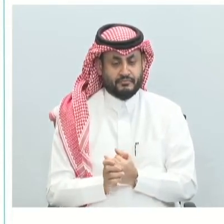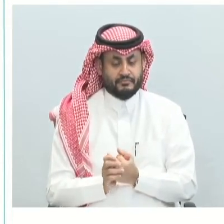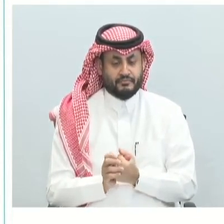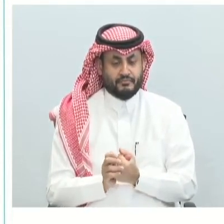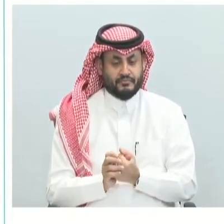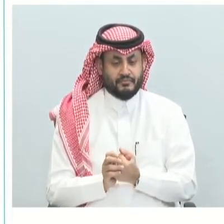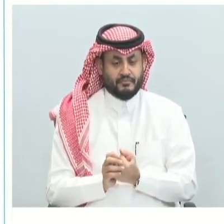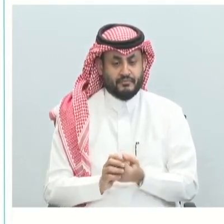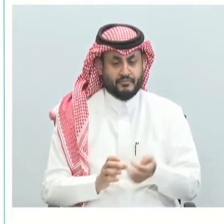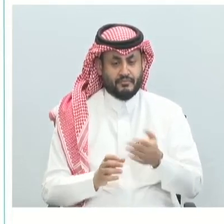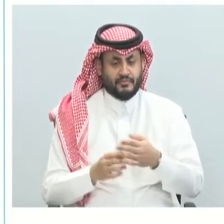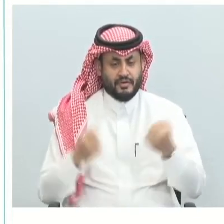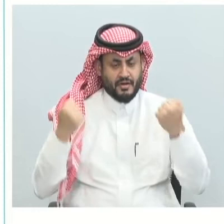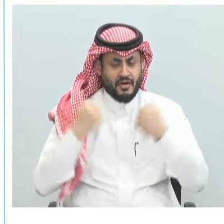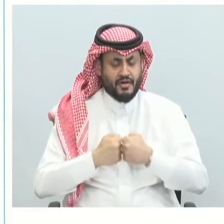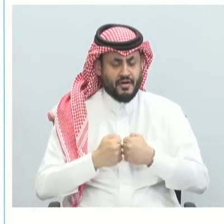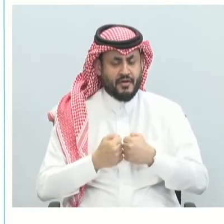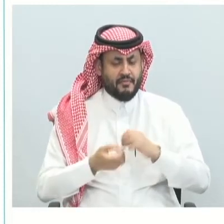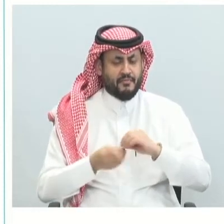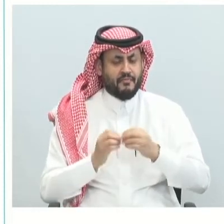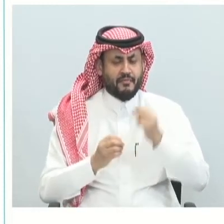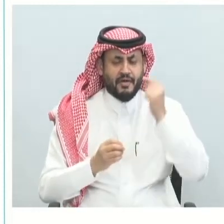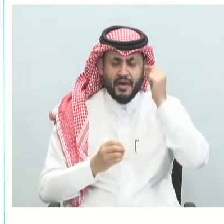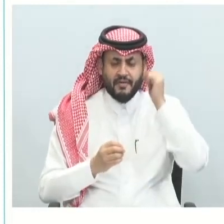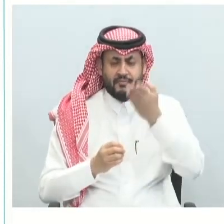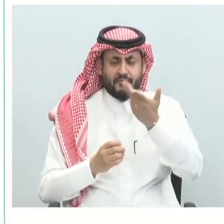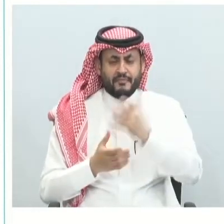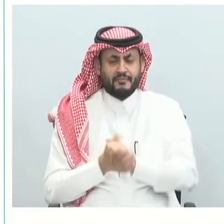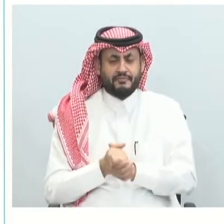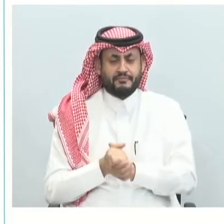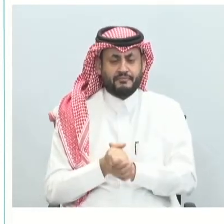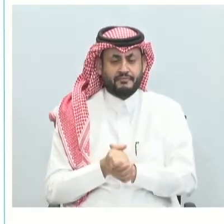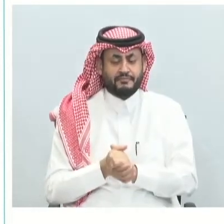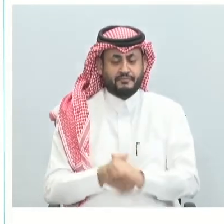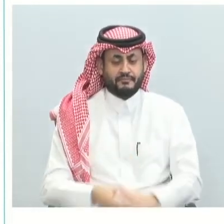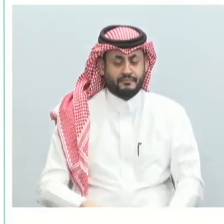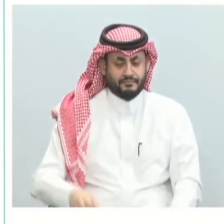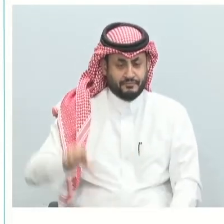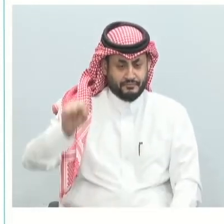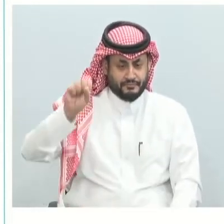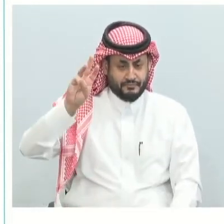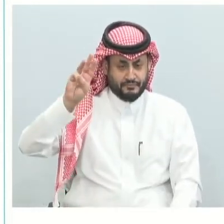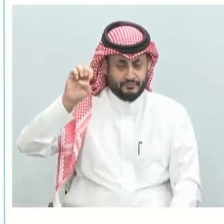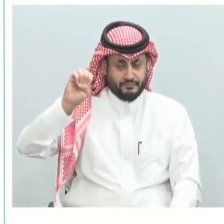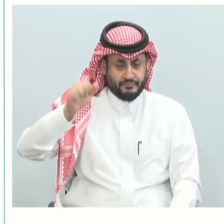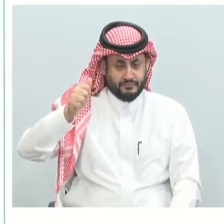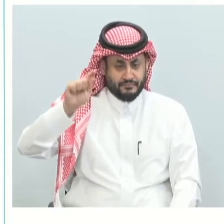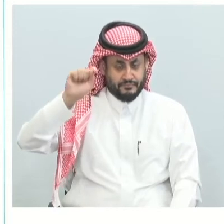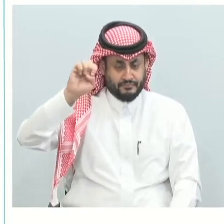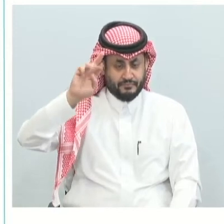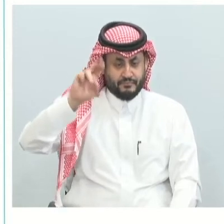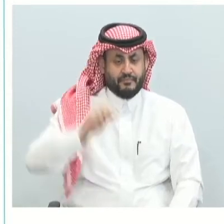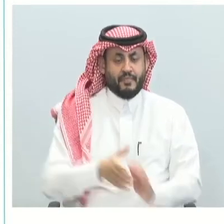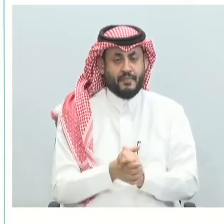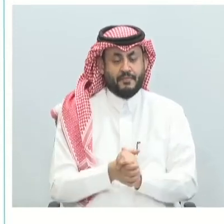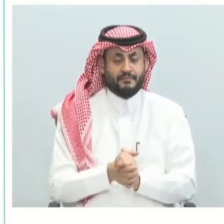blouse. Okay. What about this black? Yes, this is a sweater. Excellent. So we have a sweater.